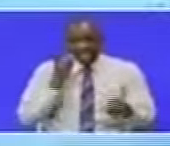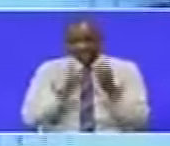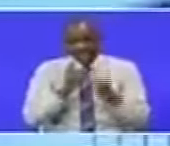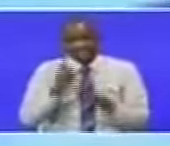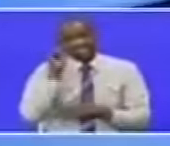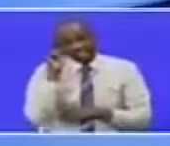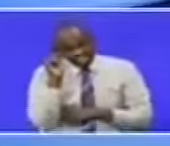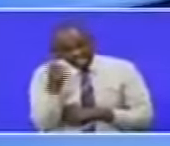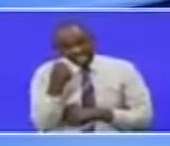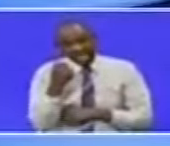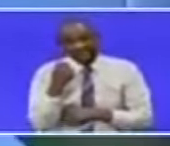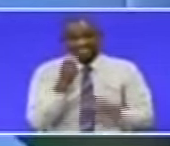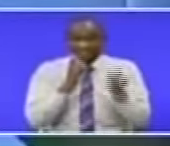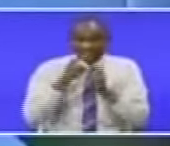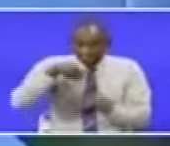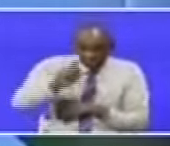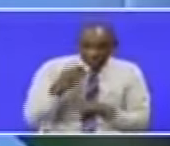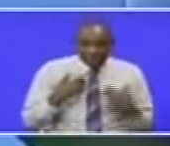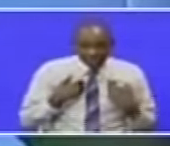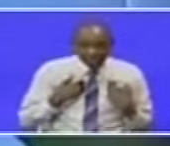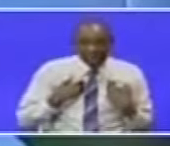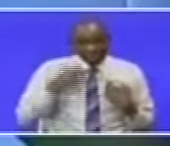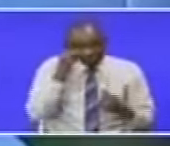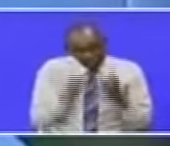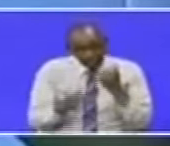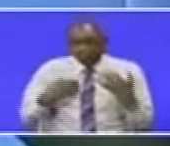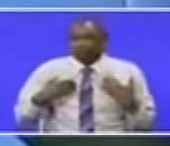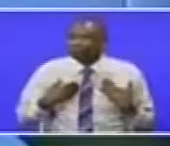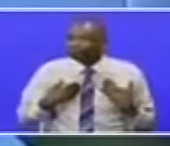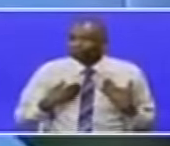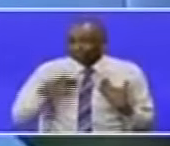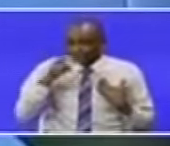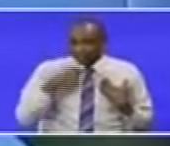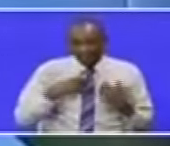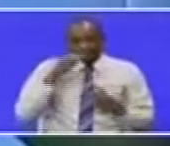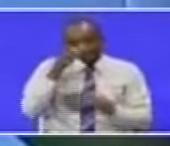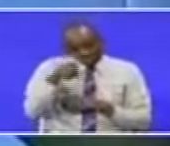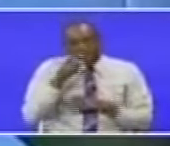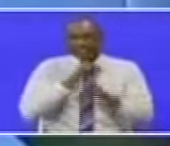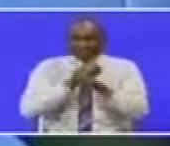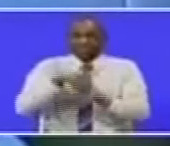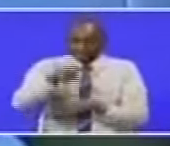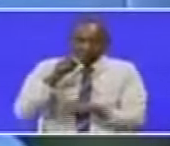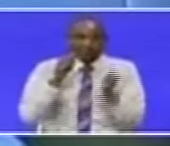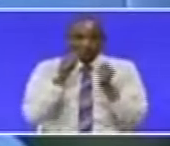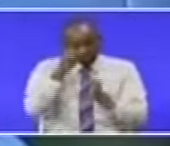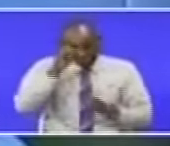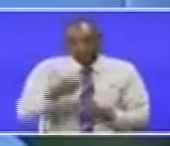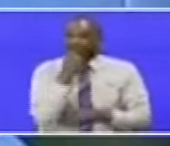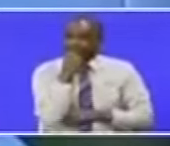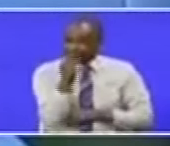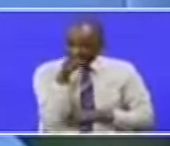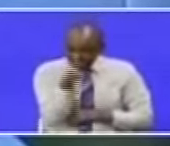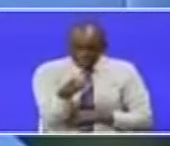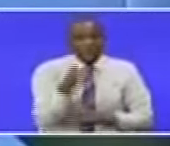Kenya Defense Forces Athletics Championships finals had no surprise package with Benjamin Magut defending the 1500 meters title for